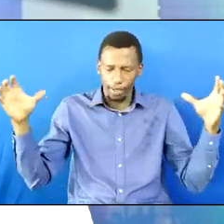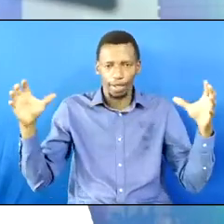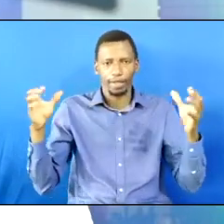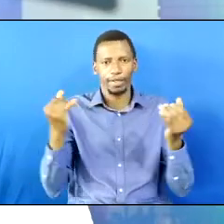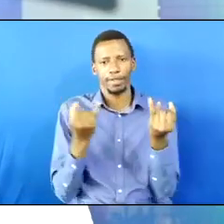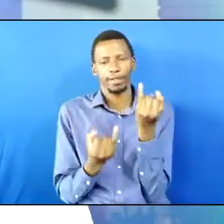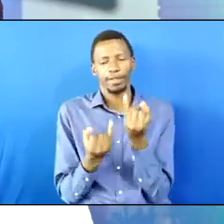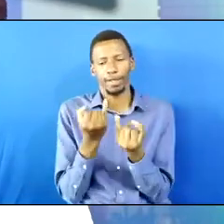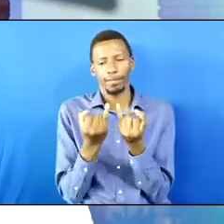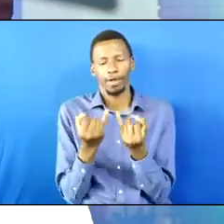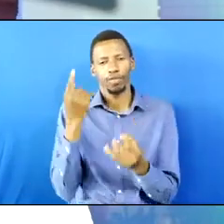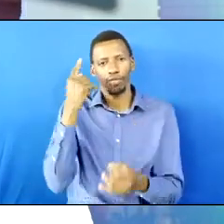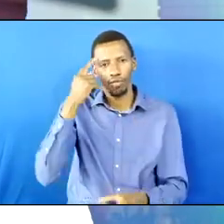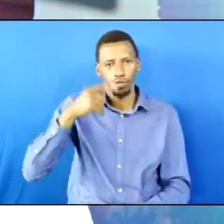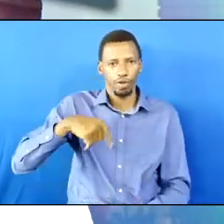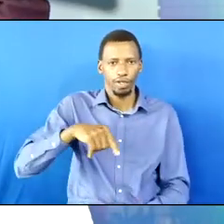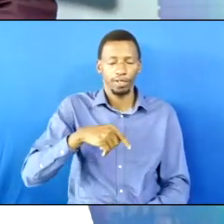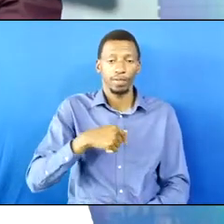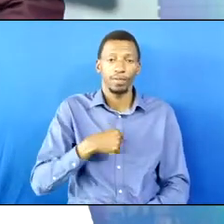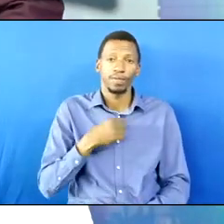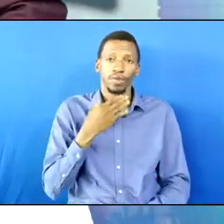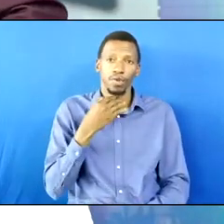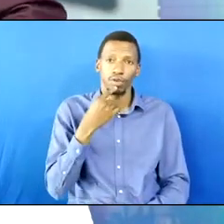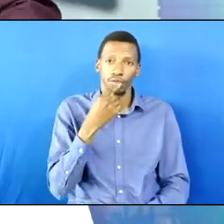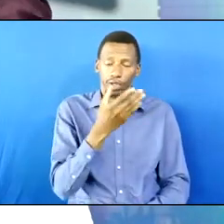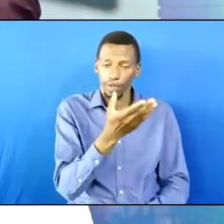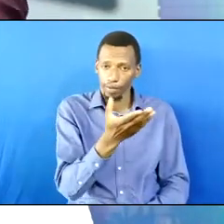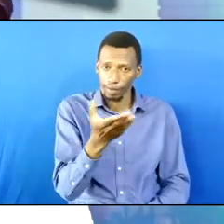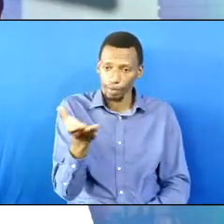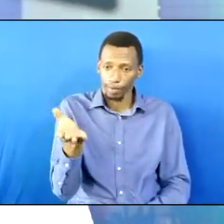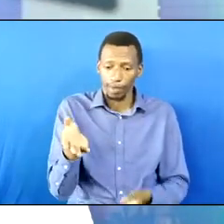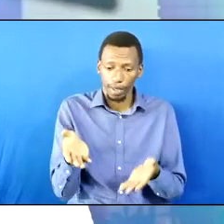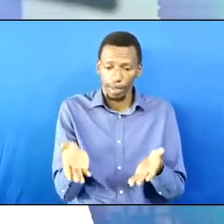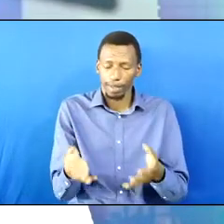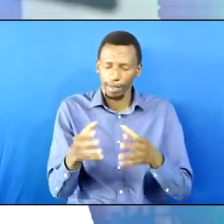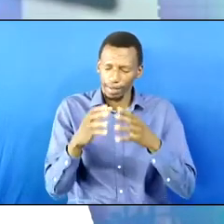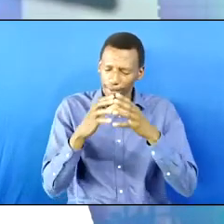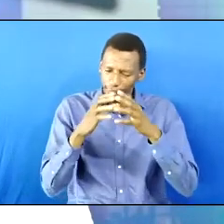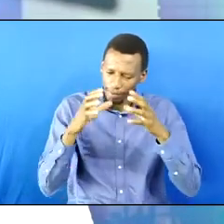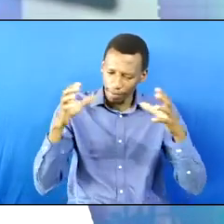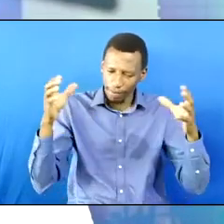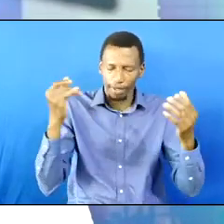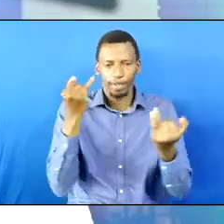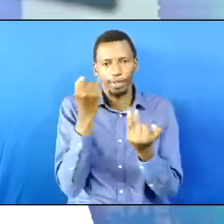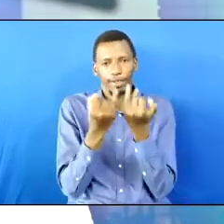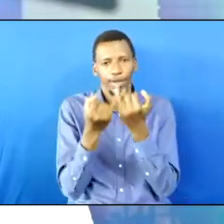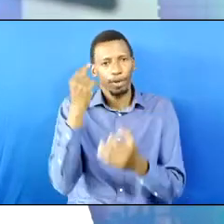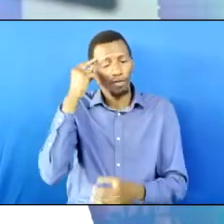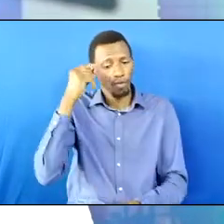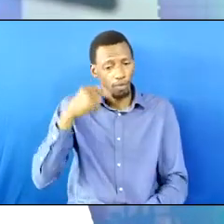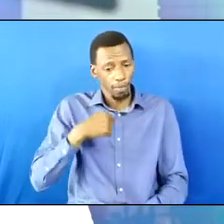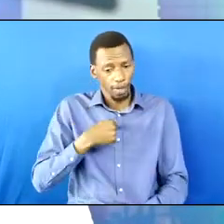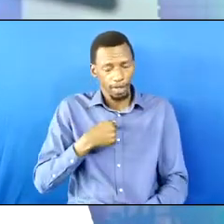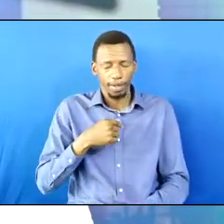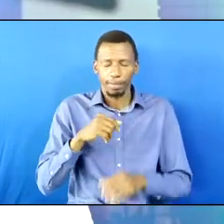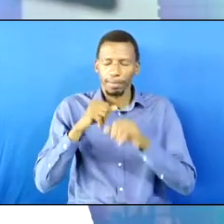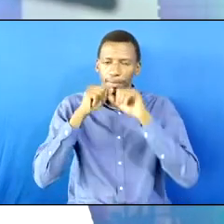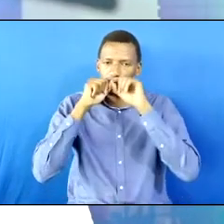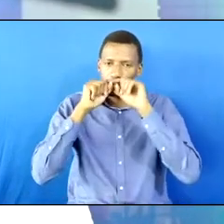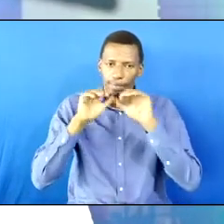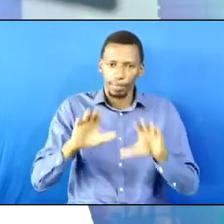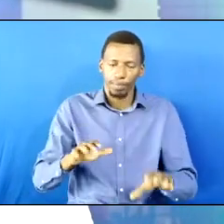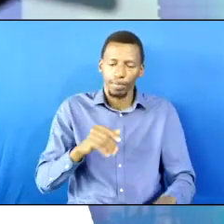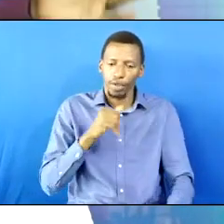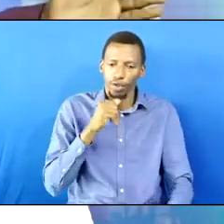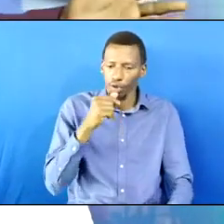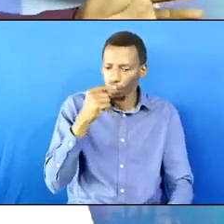us. Let me tell you, it's the greatest Sabbath. I think to me, it is a blessed. Not only because